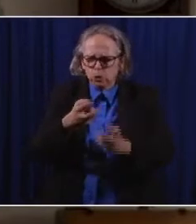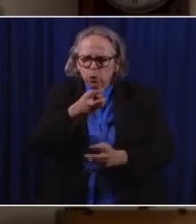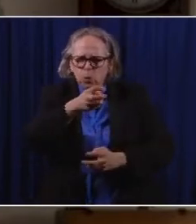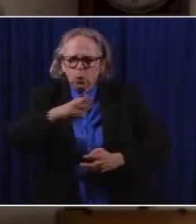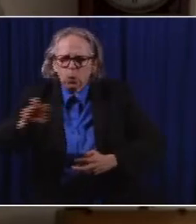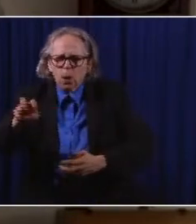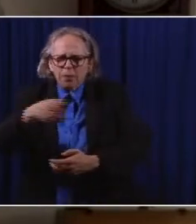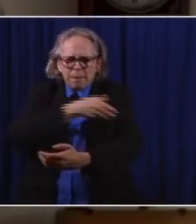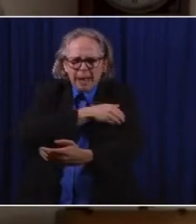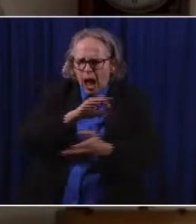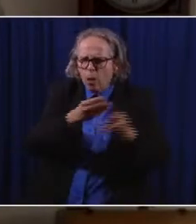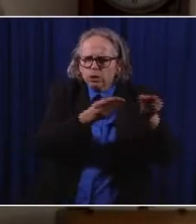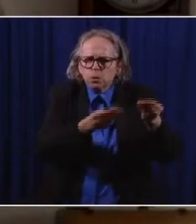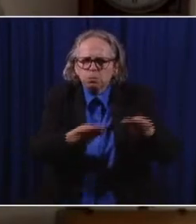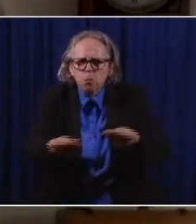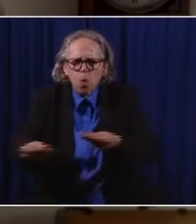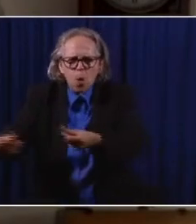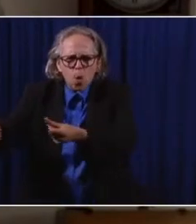No people